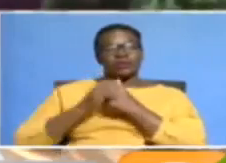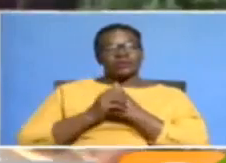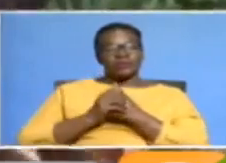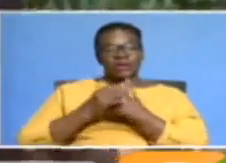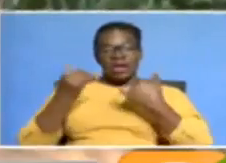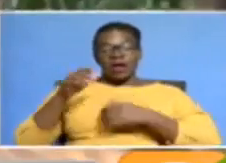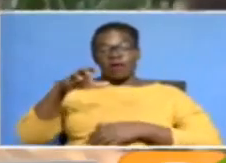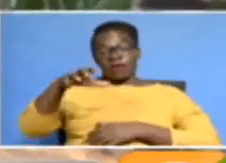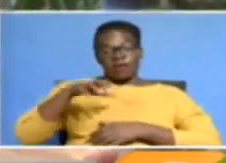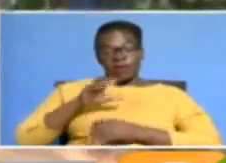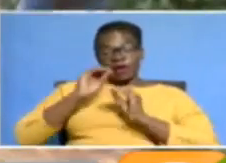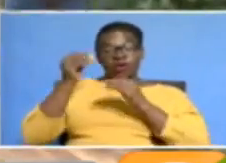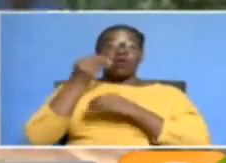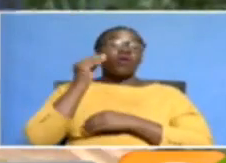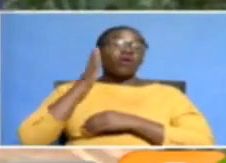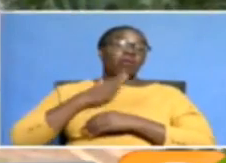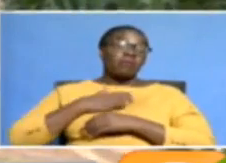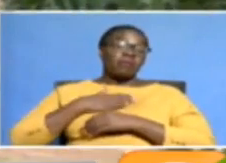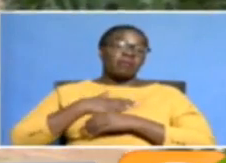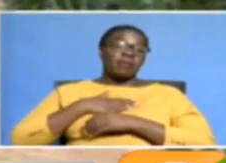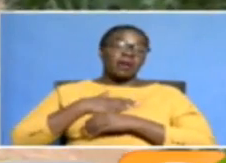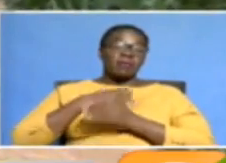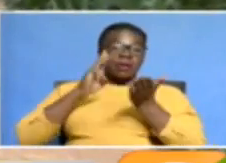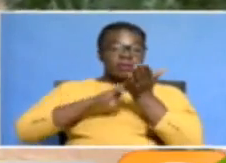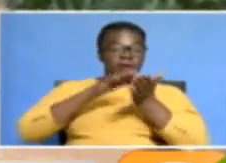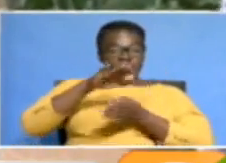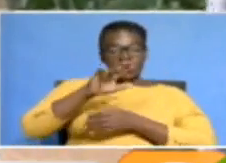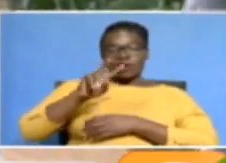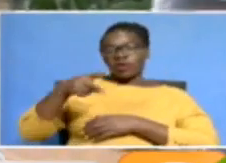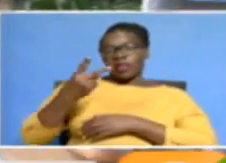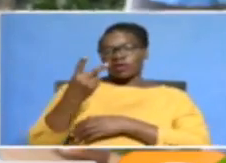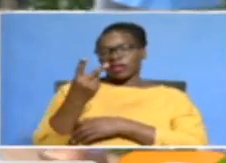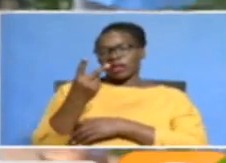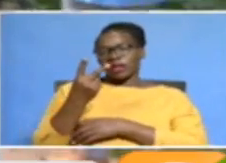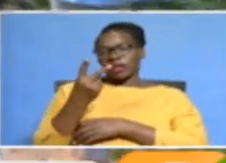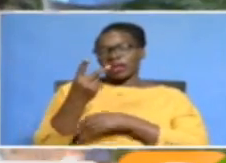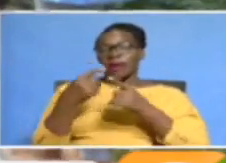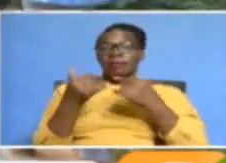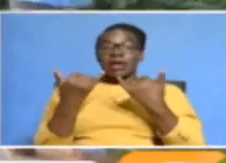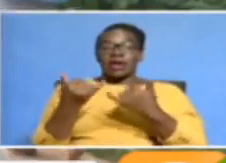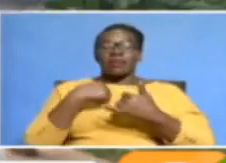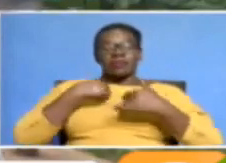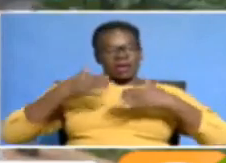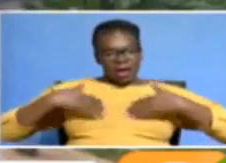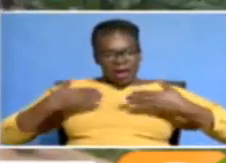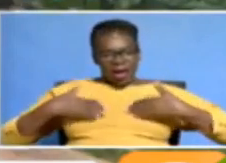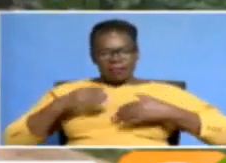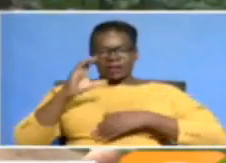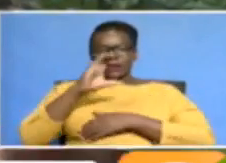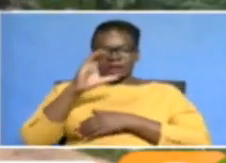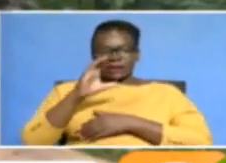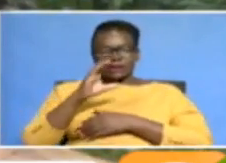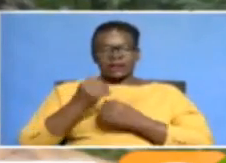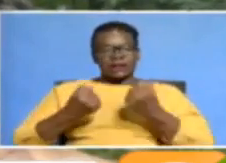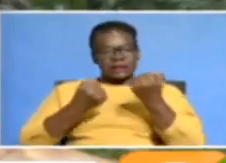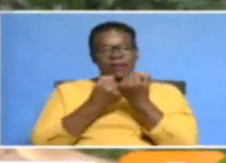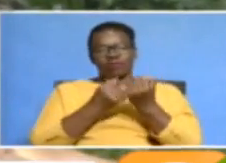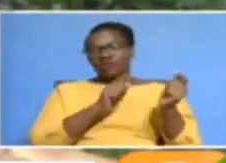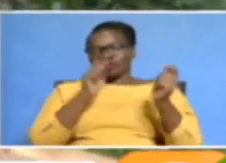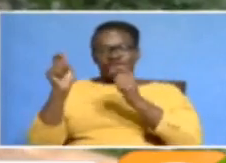Saizi fare ya kwenda kwetu huko Sirare ni ngiri mbili. Lakini sasa nimefurahi sana Citizen wanatupeleka